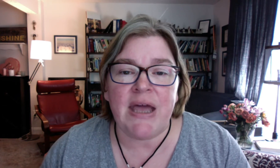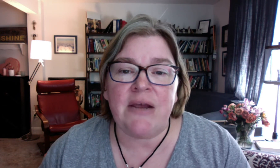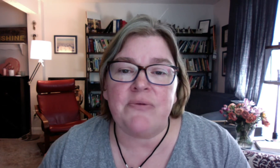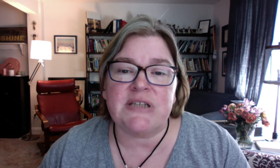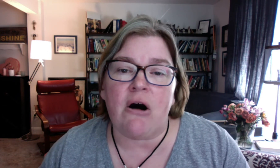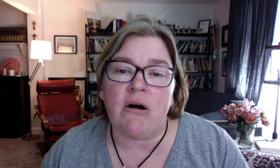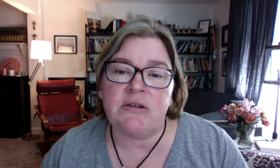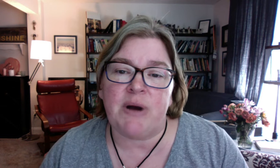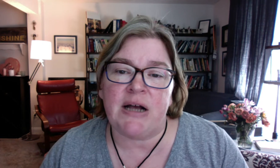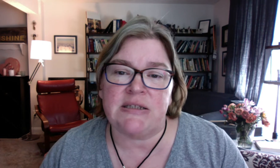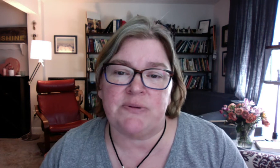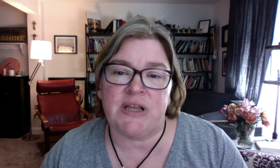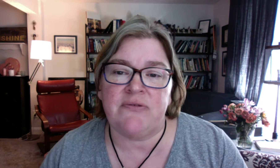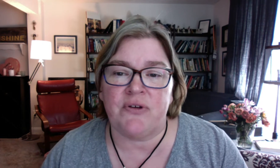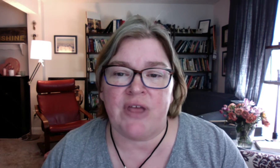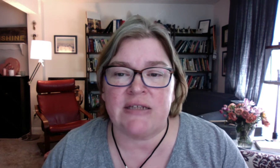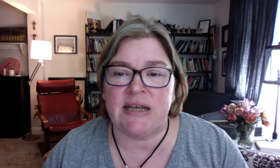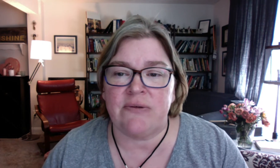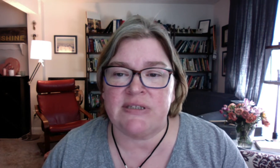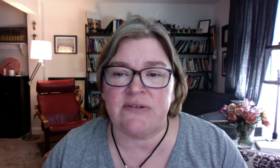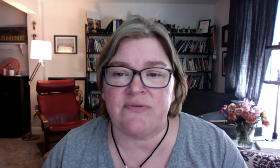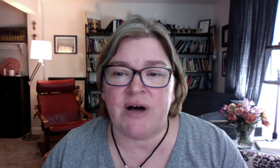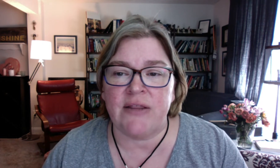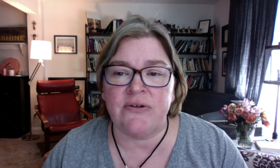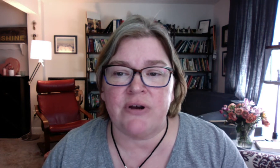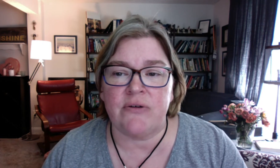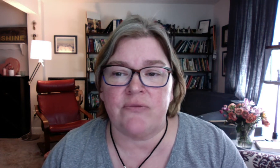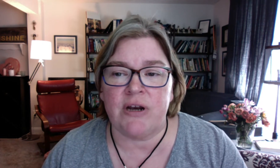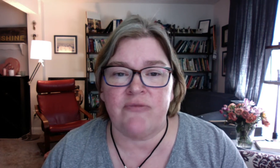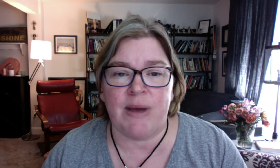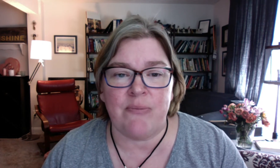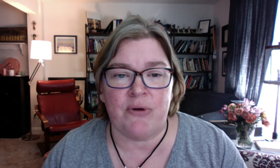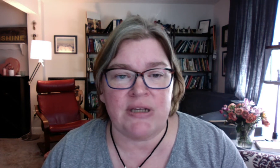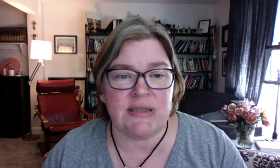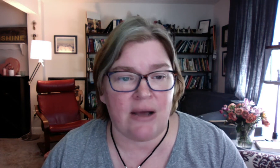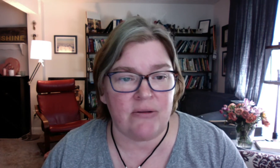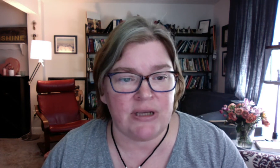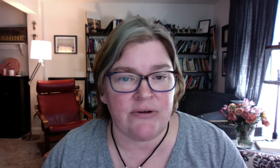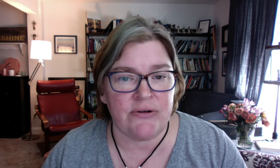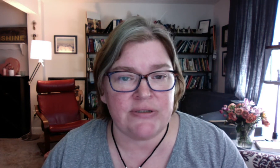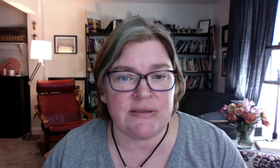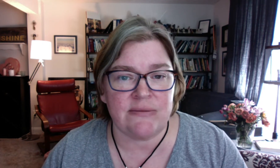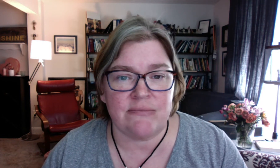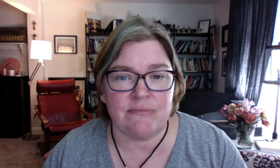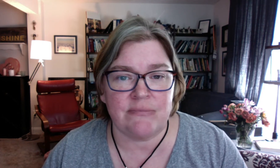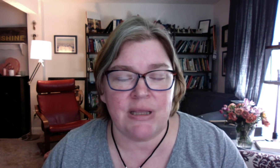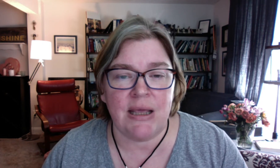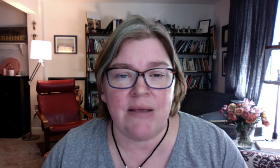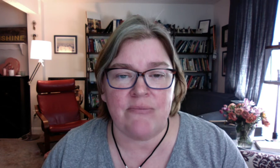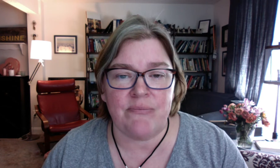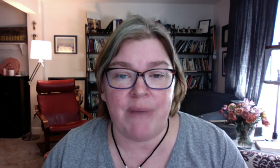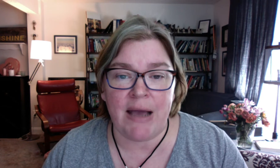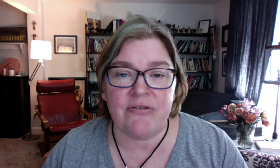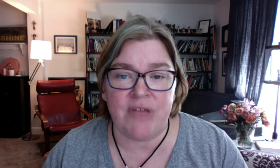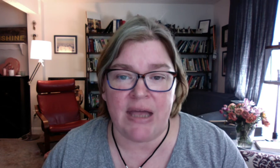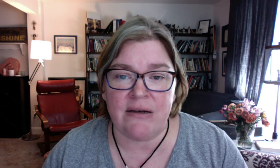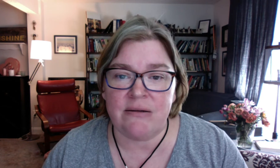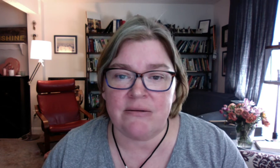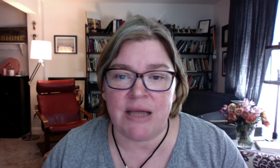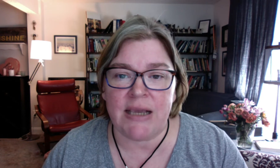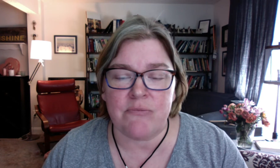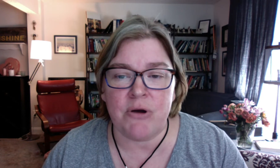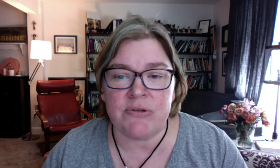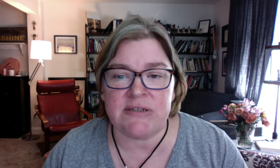The man I was called upon to play for that day was the father of one of my Boy Scout leaders. Back